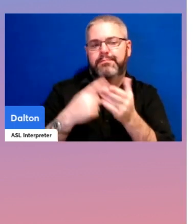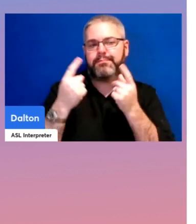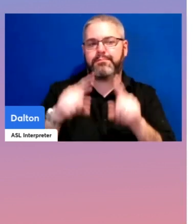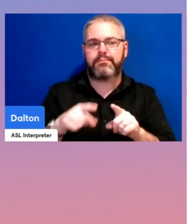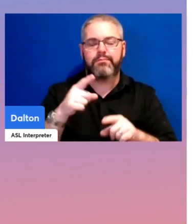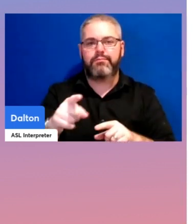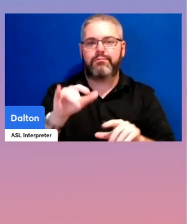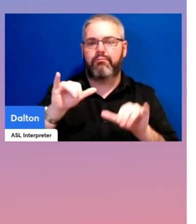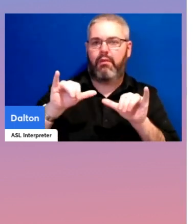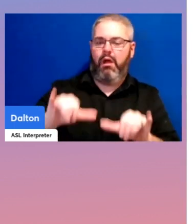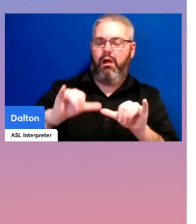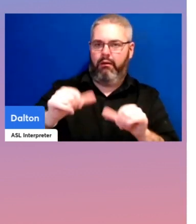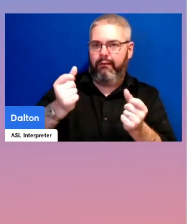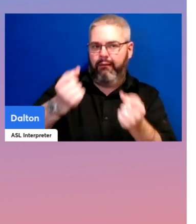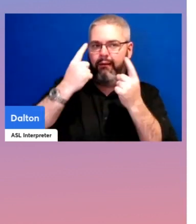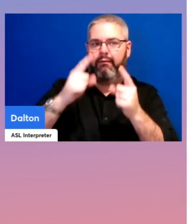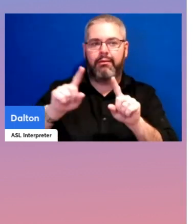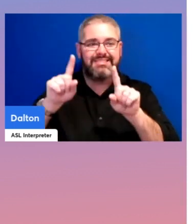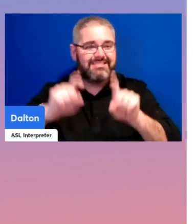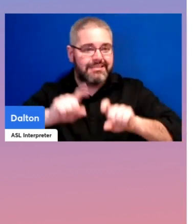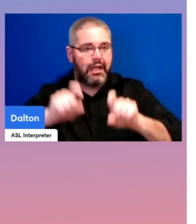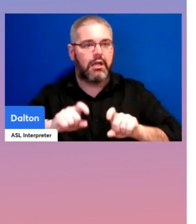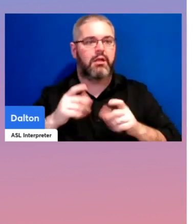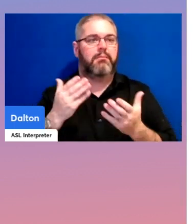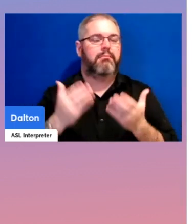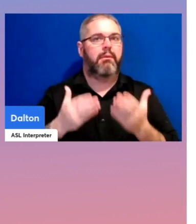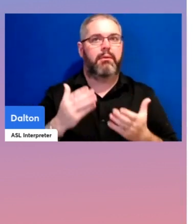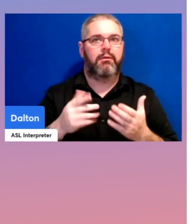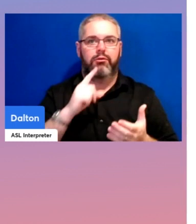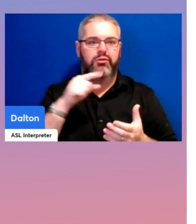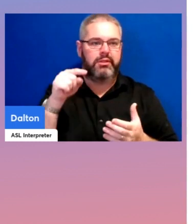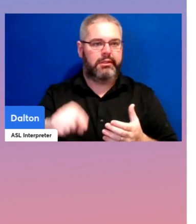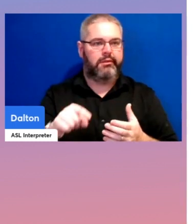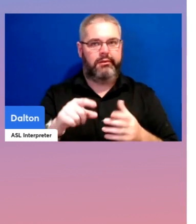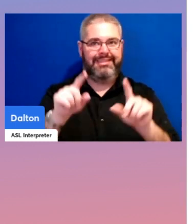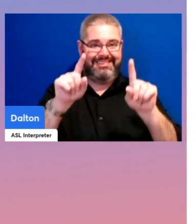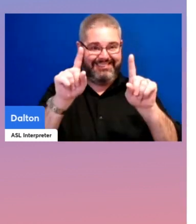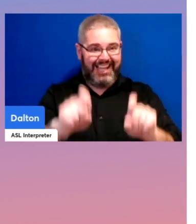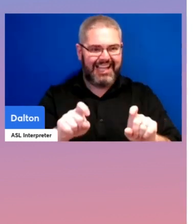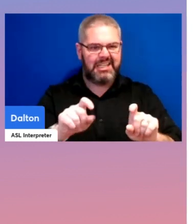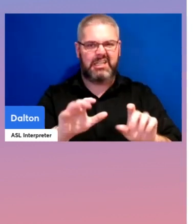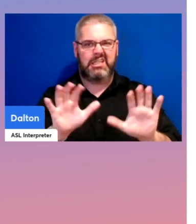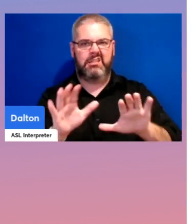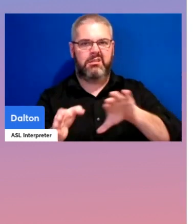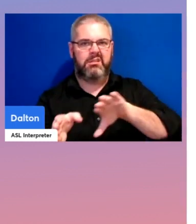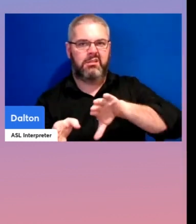realize that some of your tests should actually be turned into policies instead of a test.